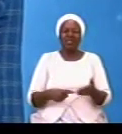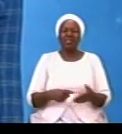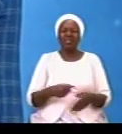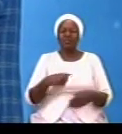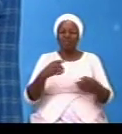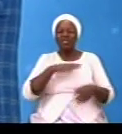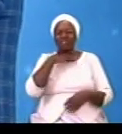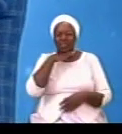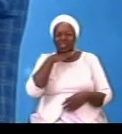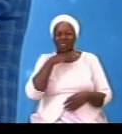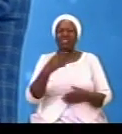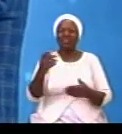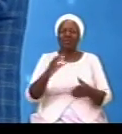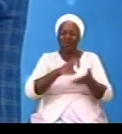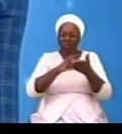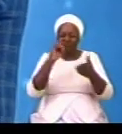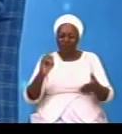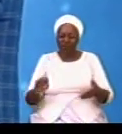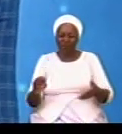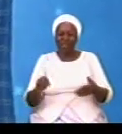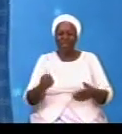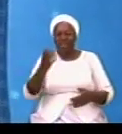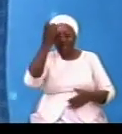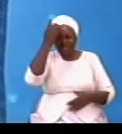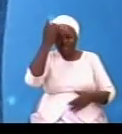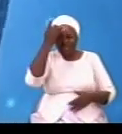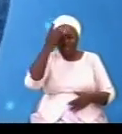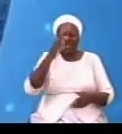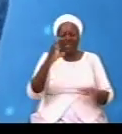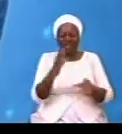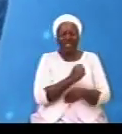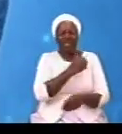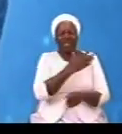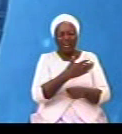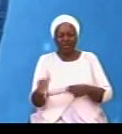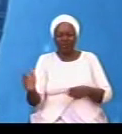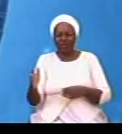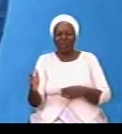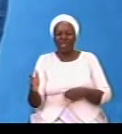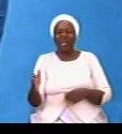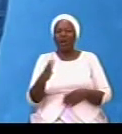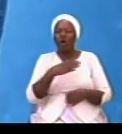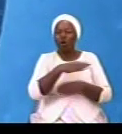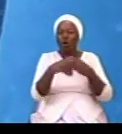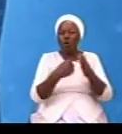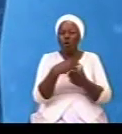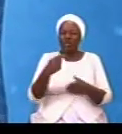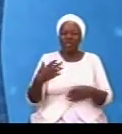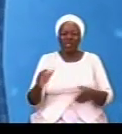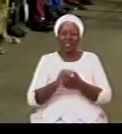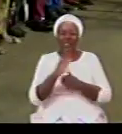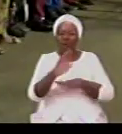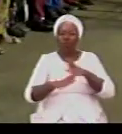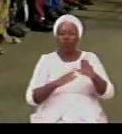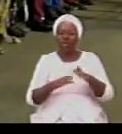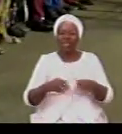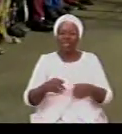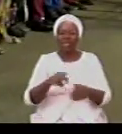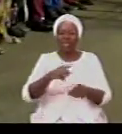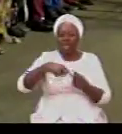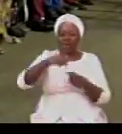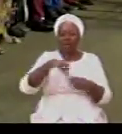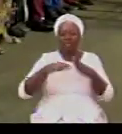take away. And all the things that are walking about in the body, I command them come out in Jesus'